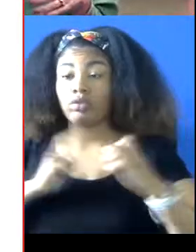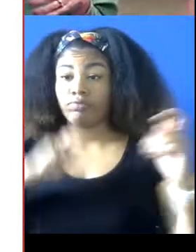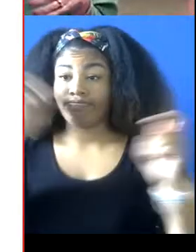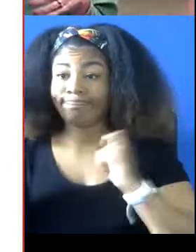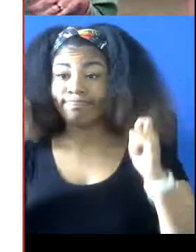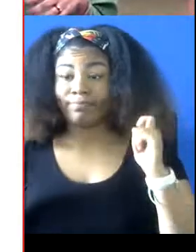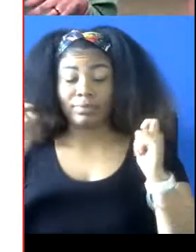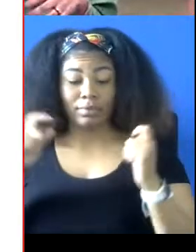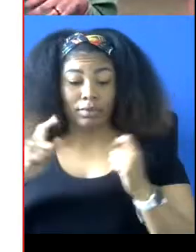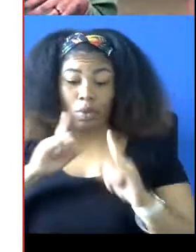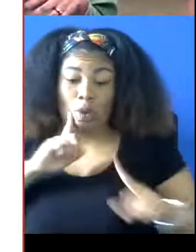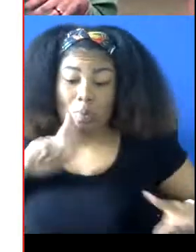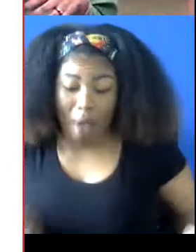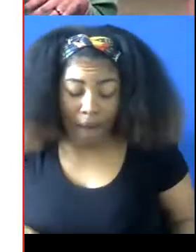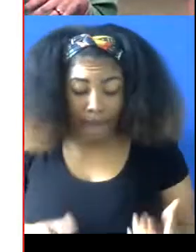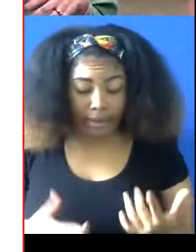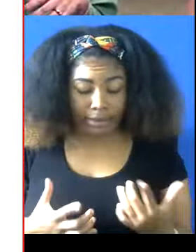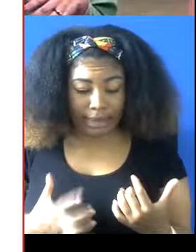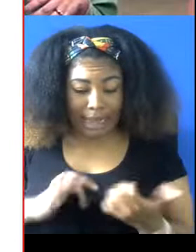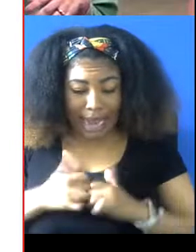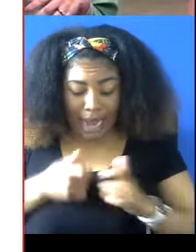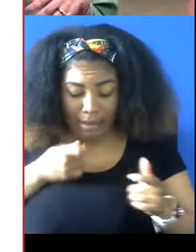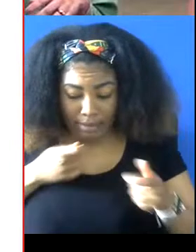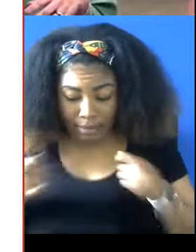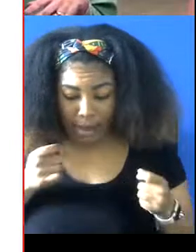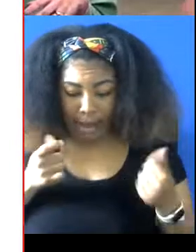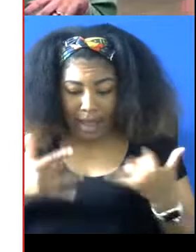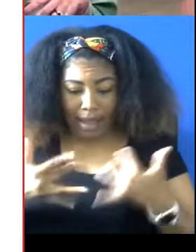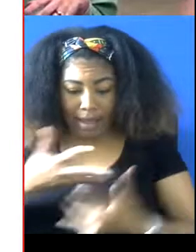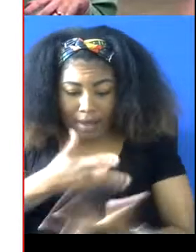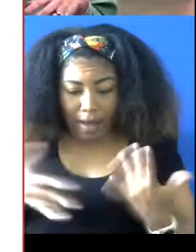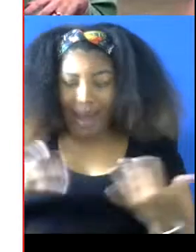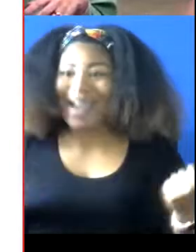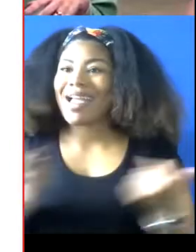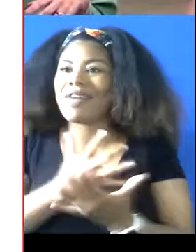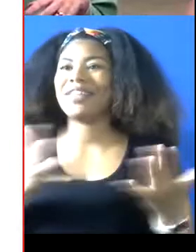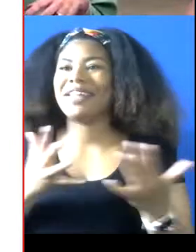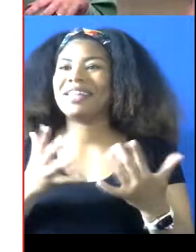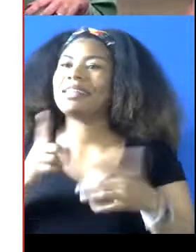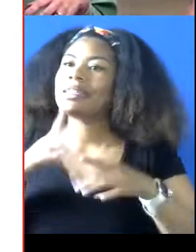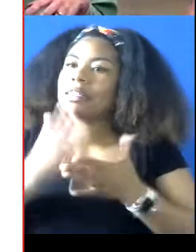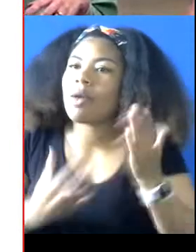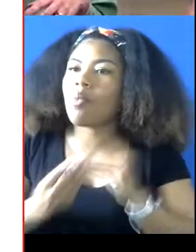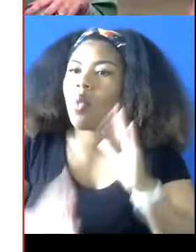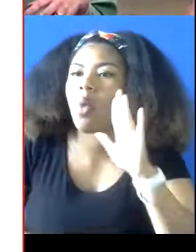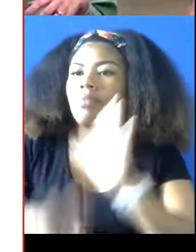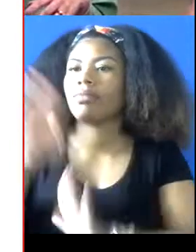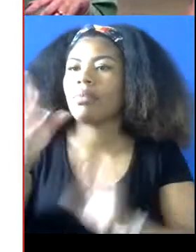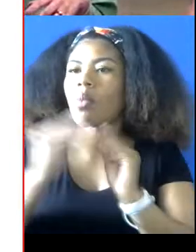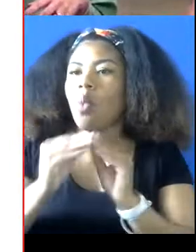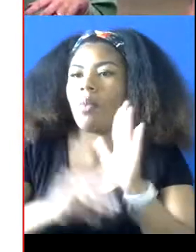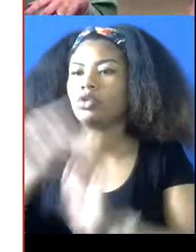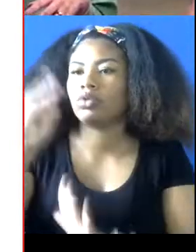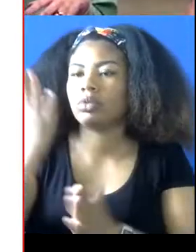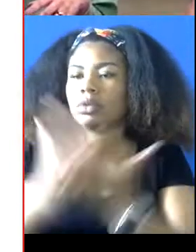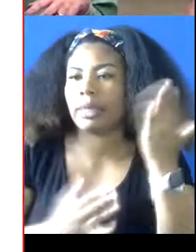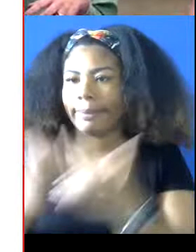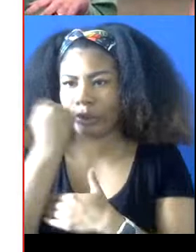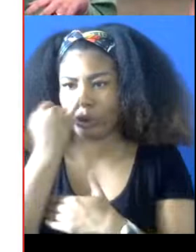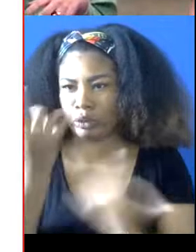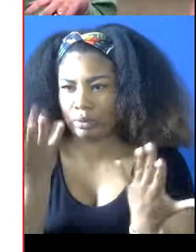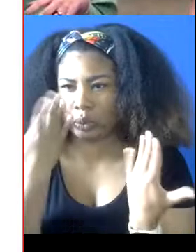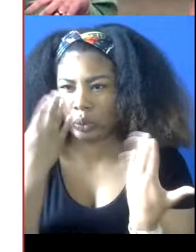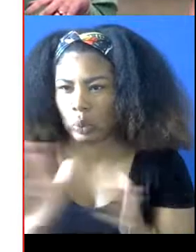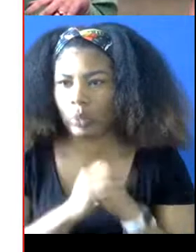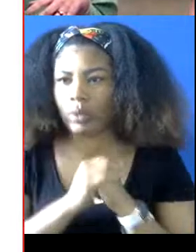look at the top of multi-dimensional design, we look at the top, we're again focusing on the individual, their academic skills, what they